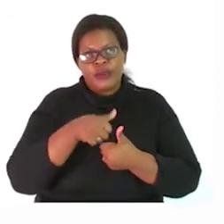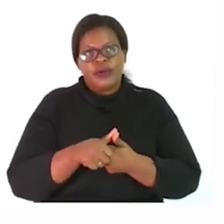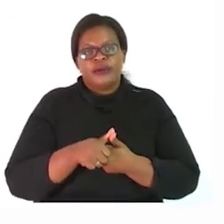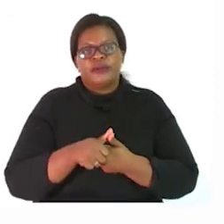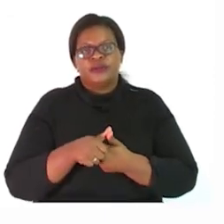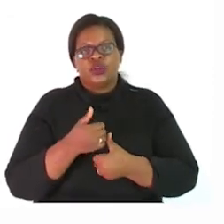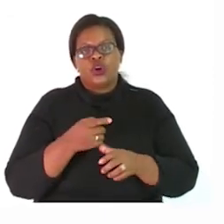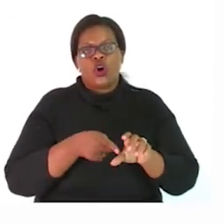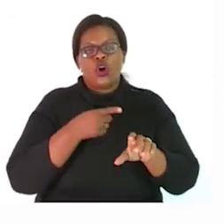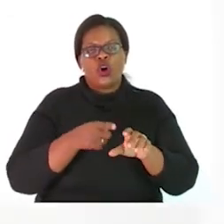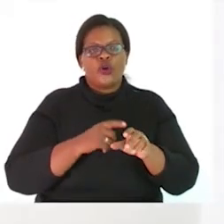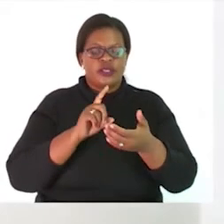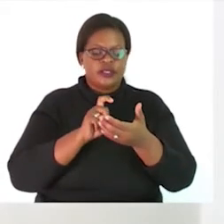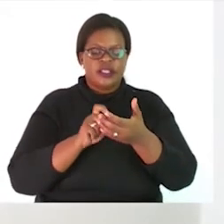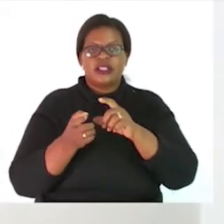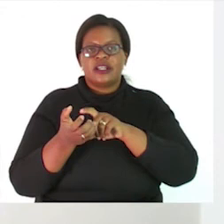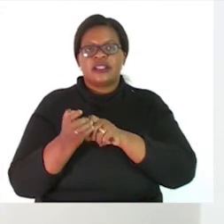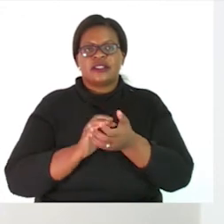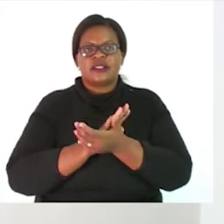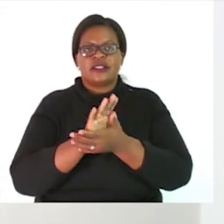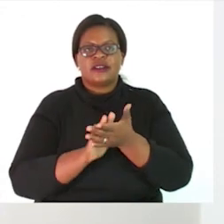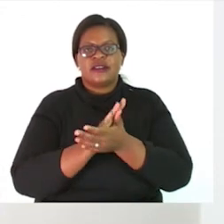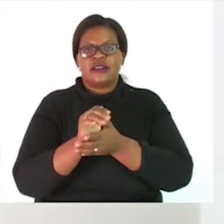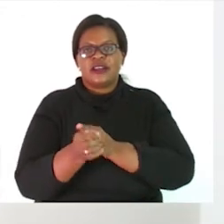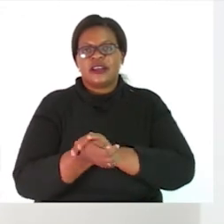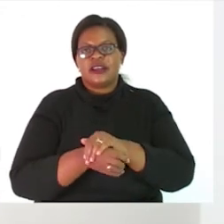to always sanitize.